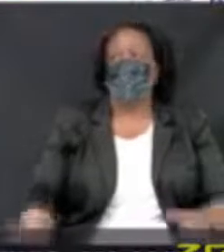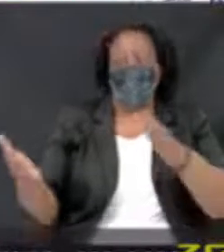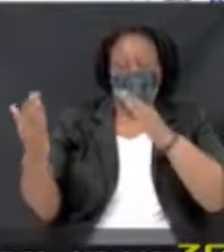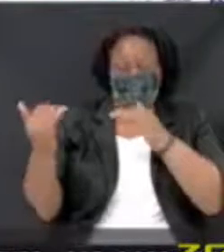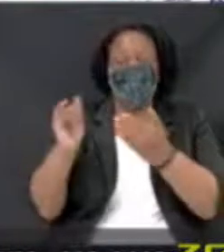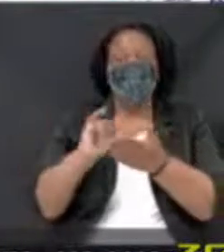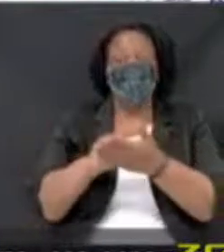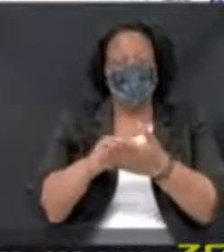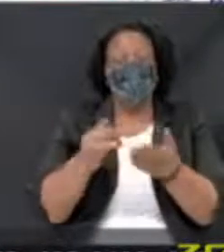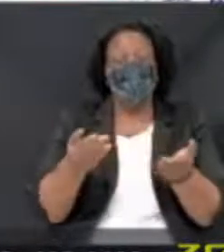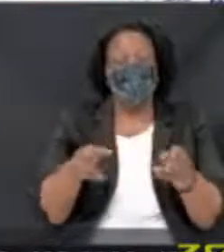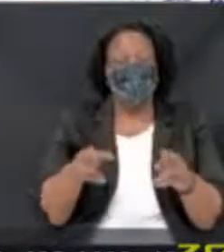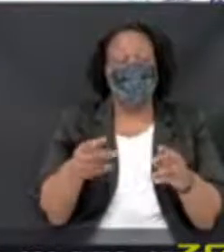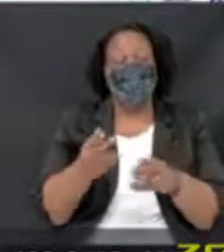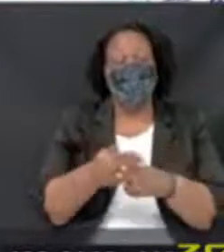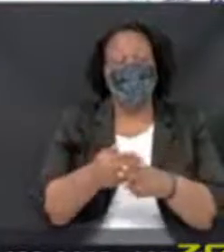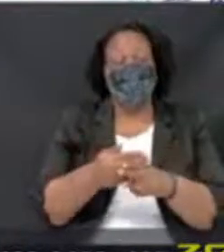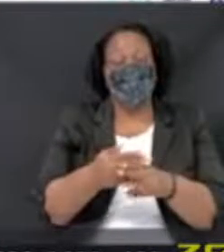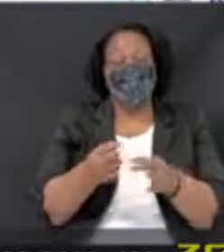we will have this